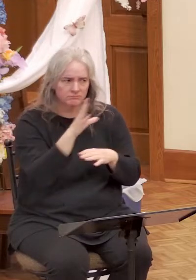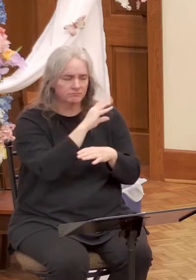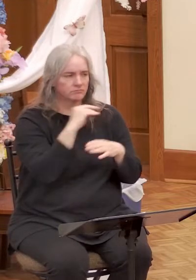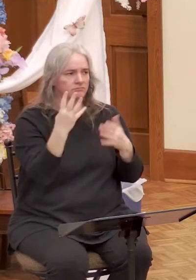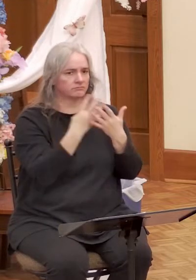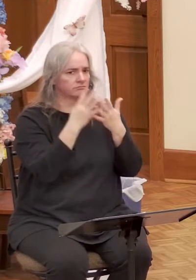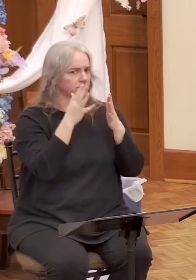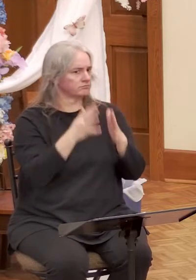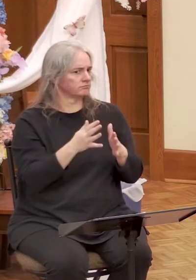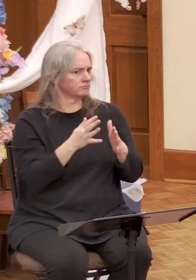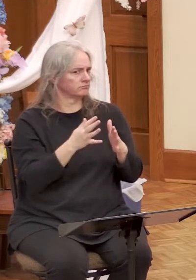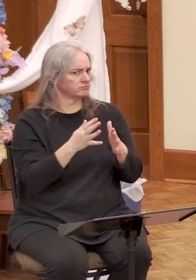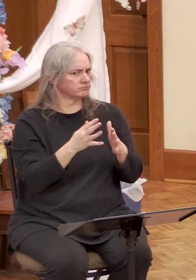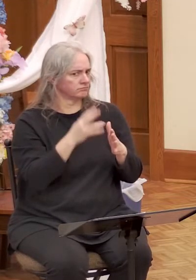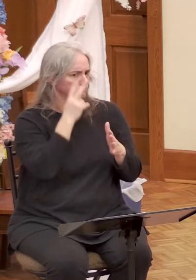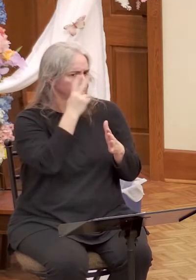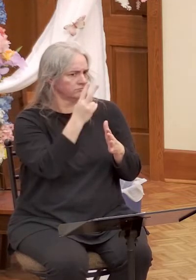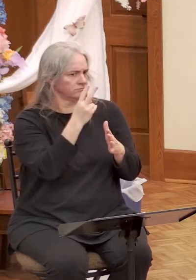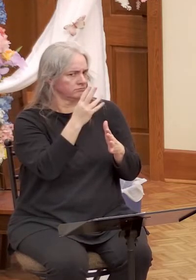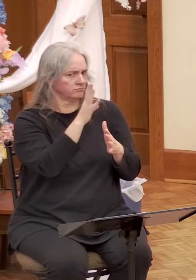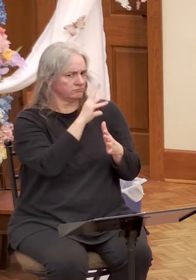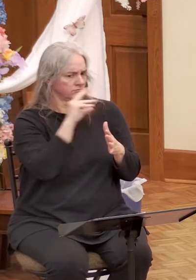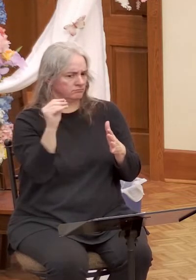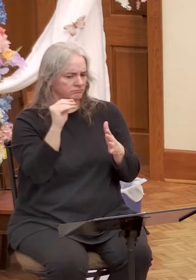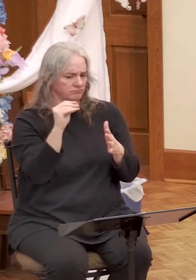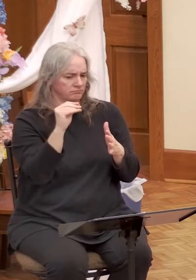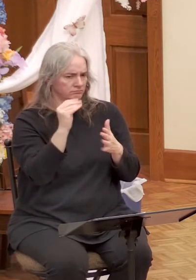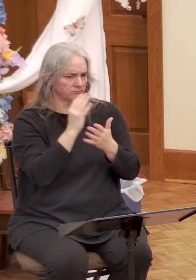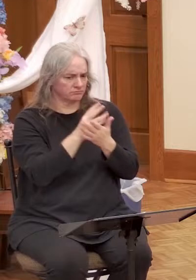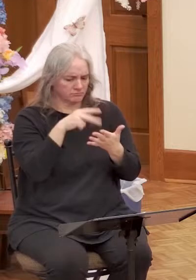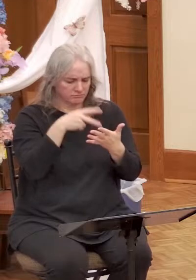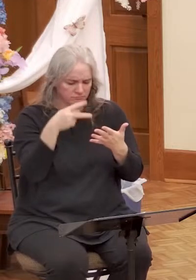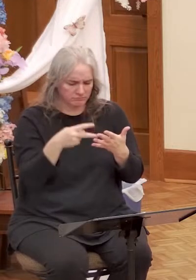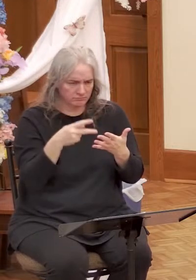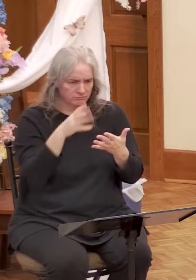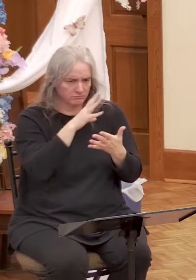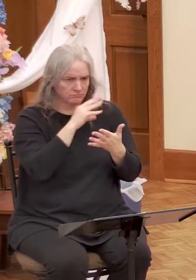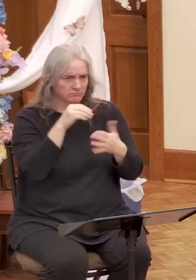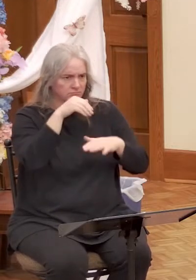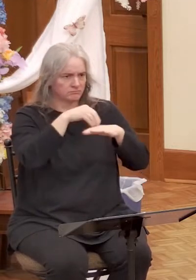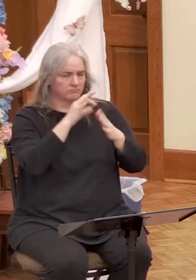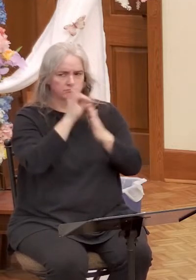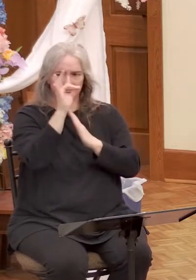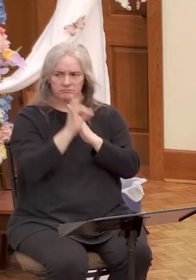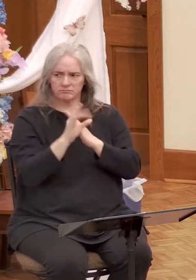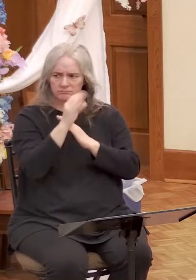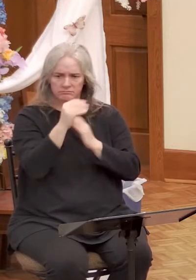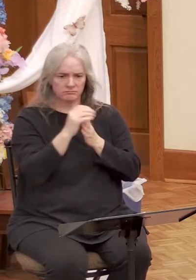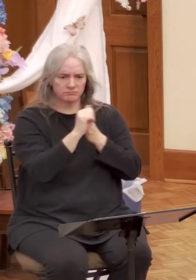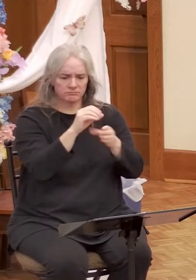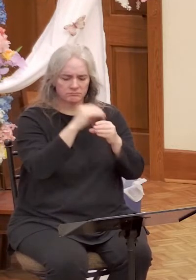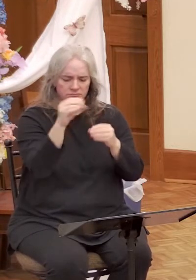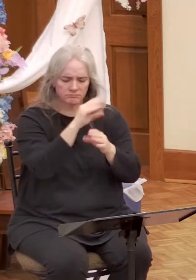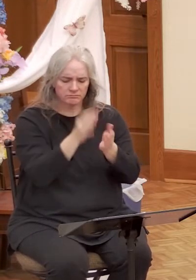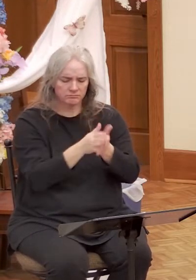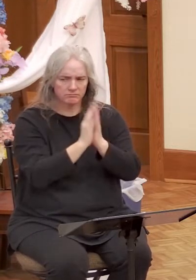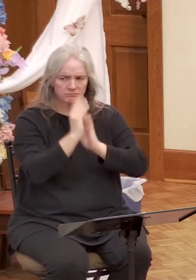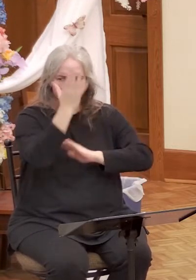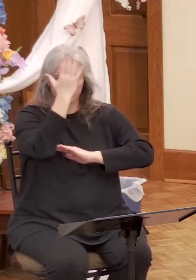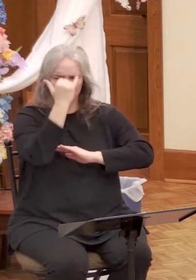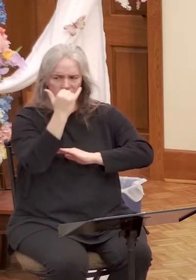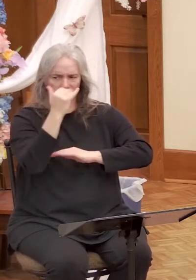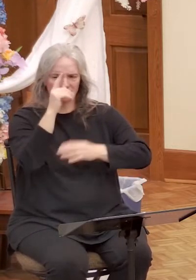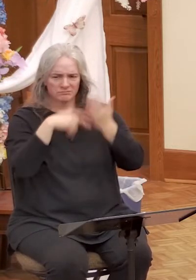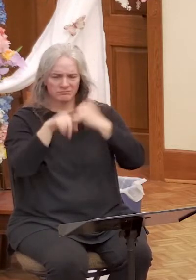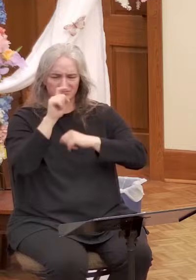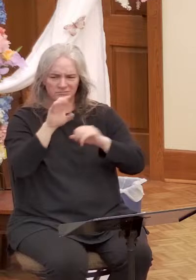rushed in and fell trembling at the feet of Paul and Silas, and after a brief interval, led them out and asked them, "What must I do